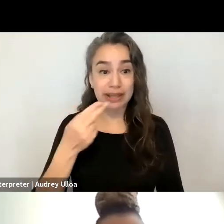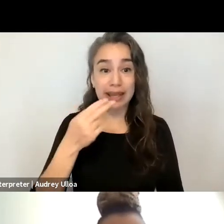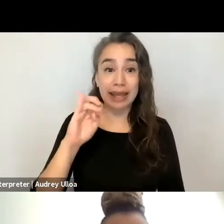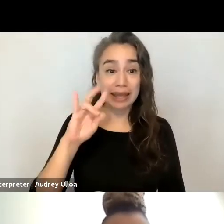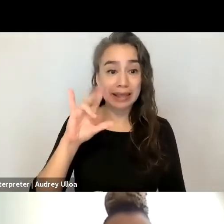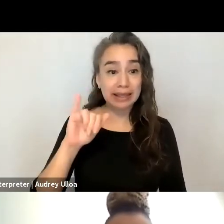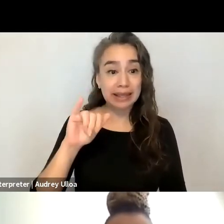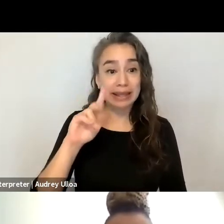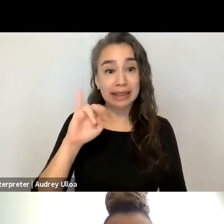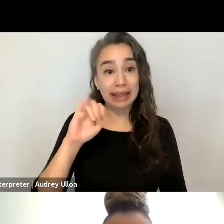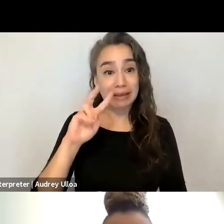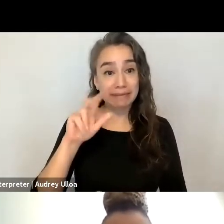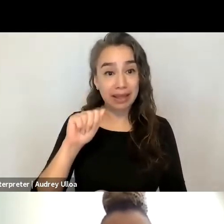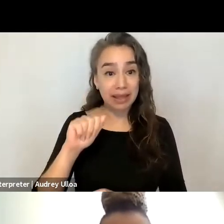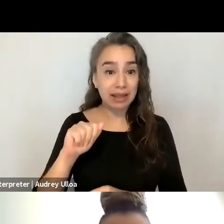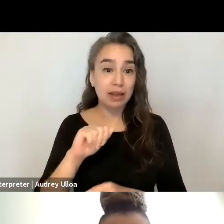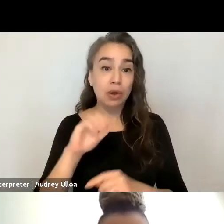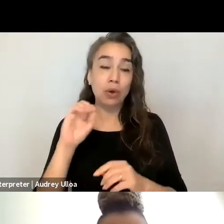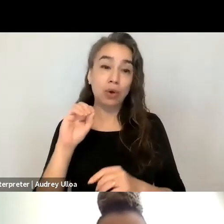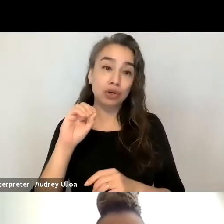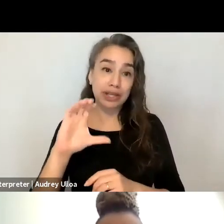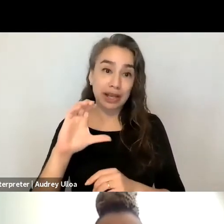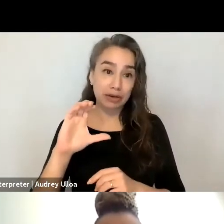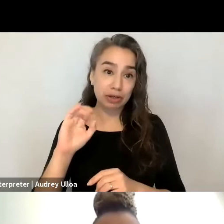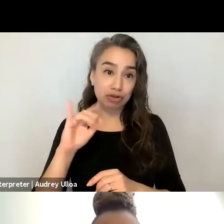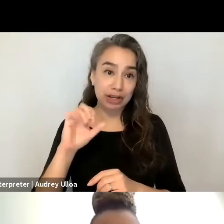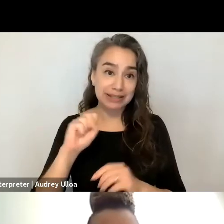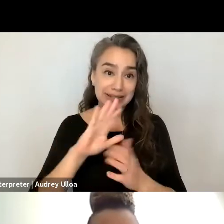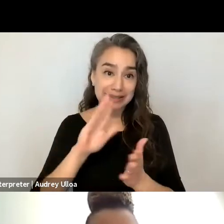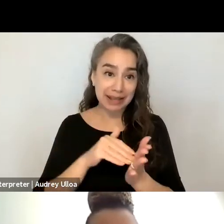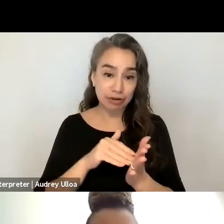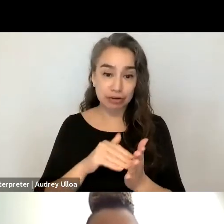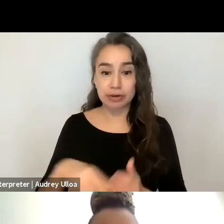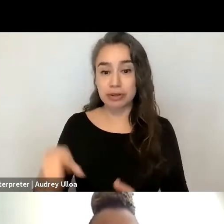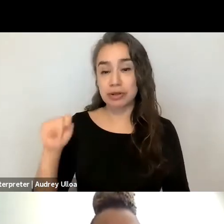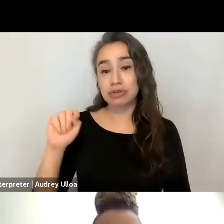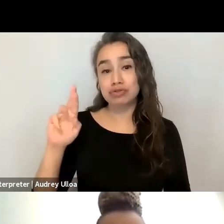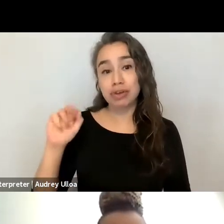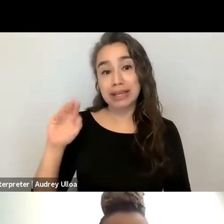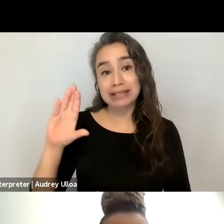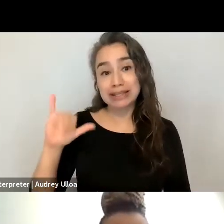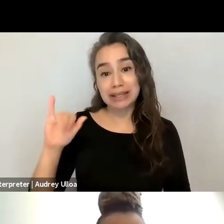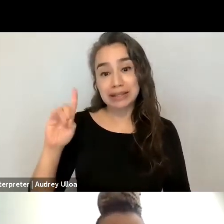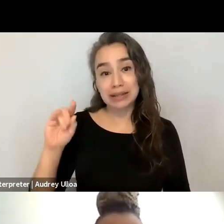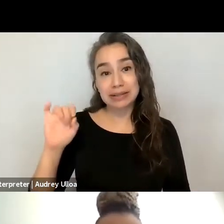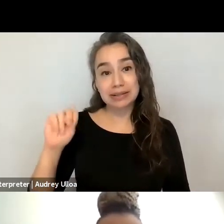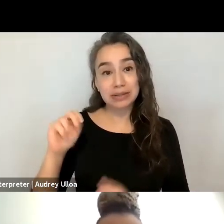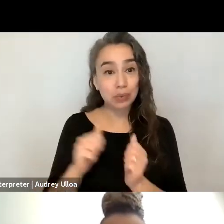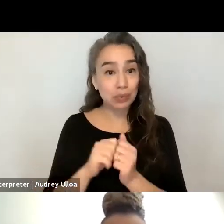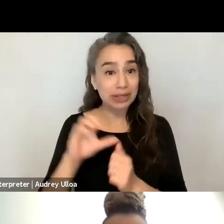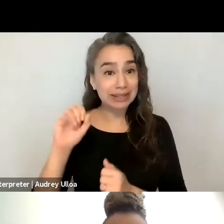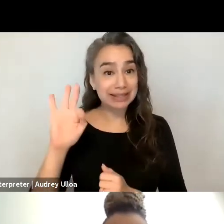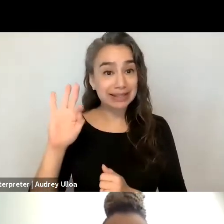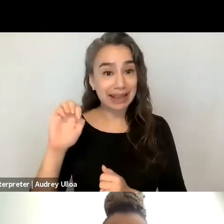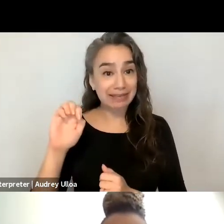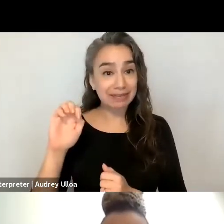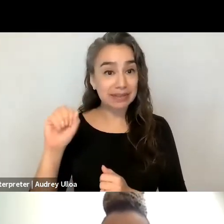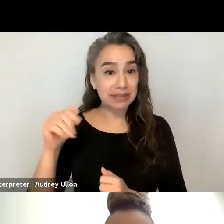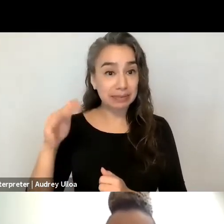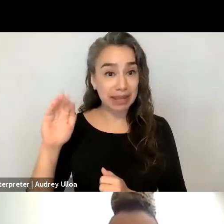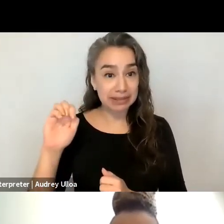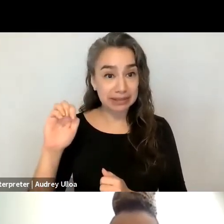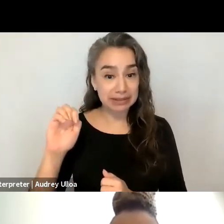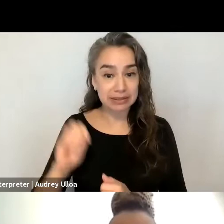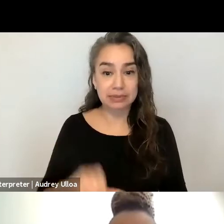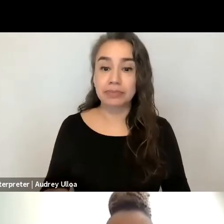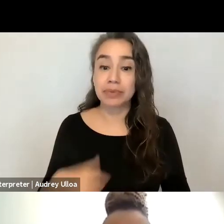Crisis Center, and Tracy Dunstan with Safe Space. So what I'd like for you to each do in that order,